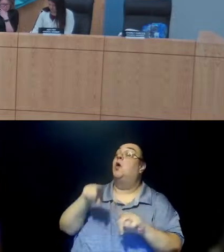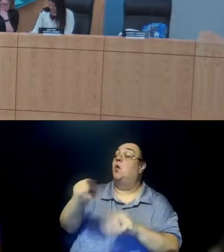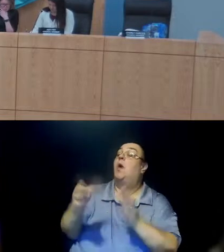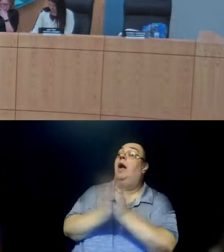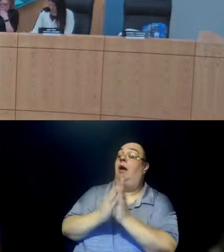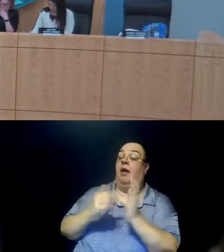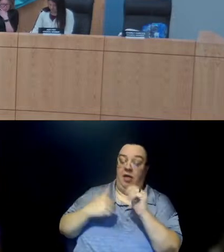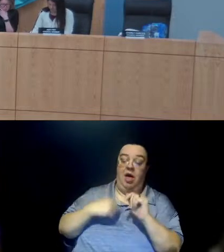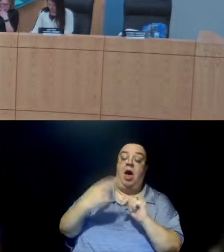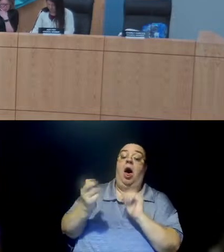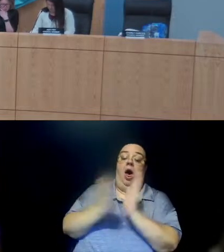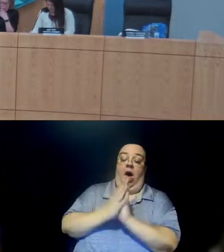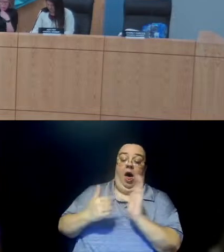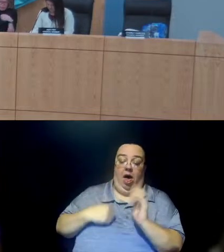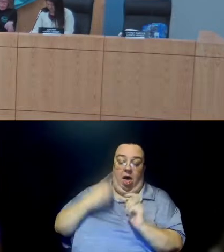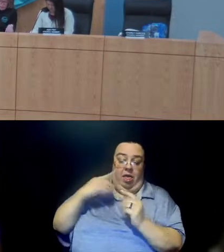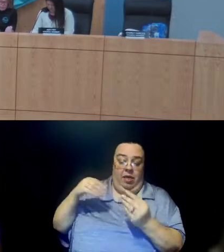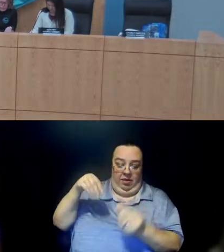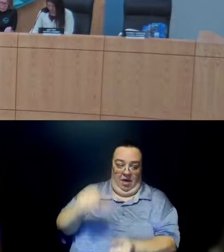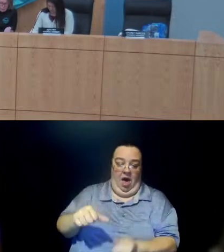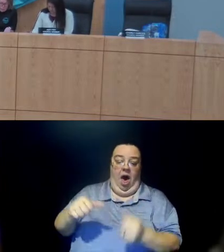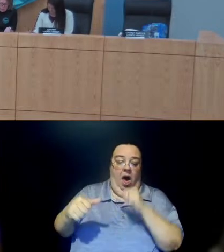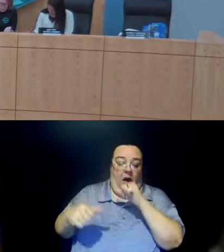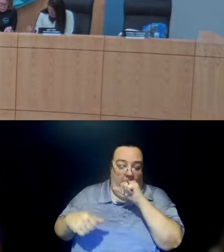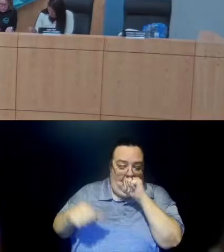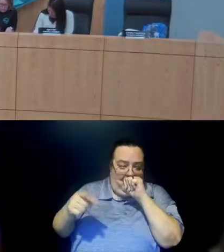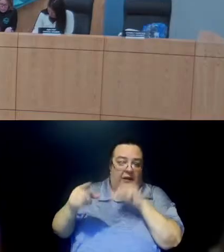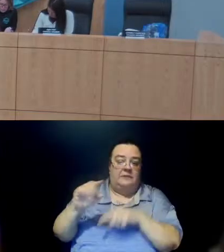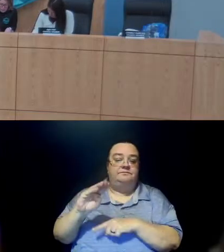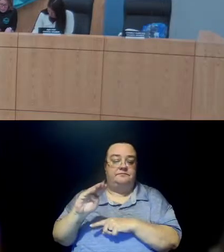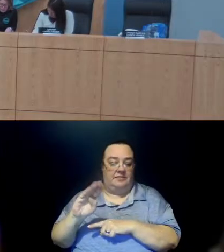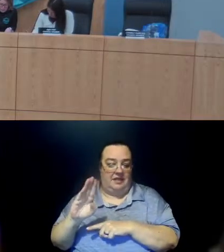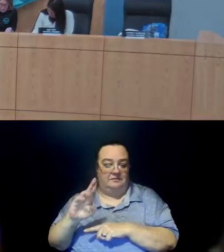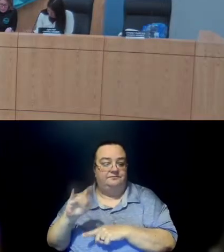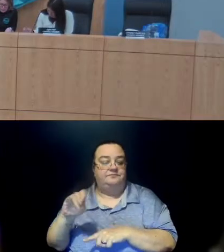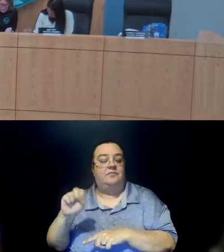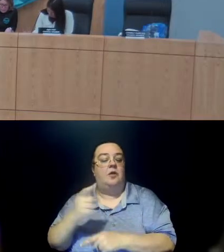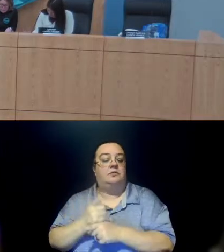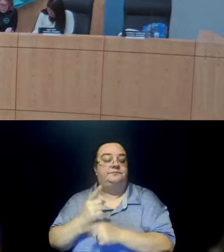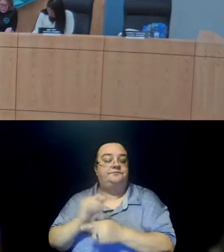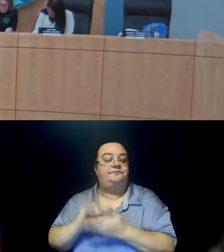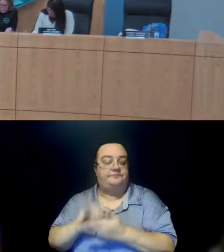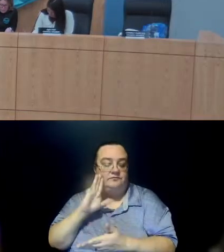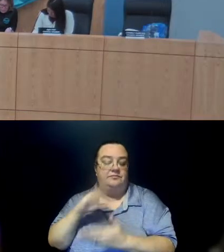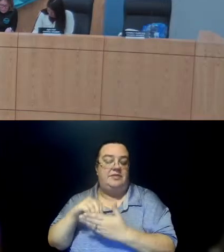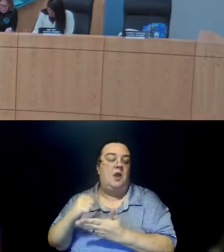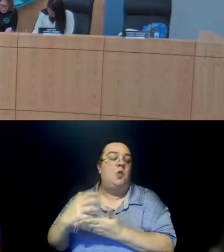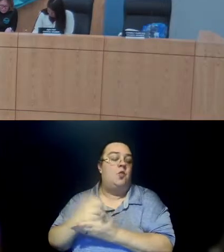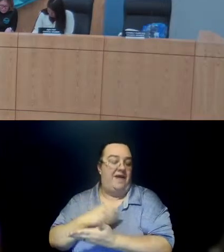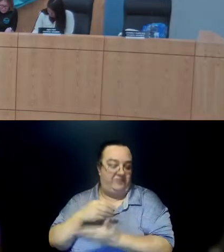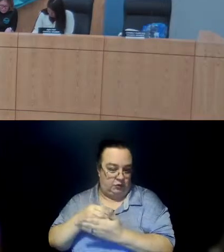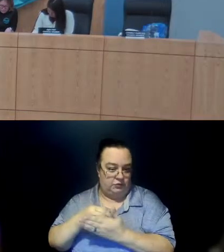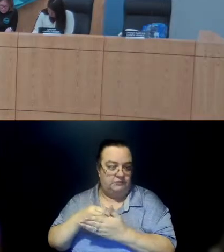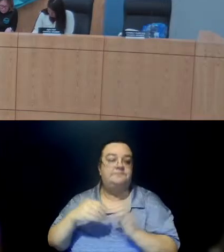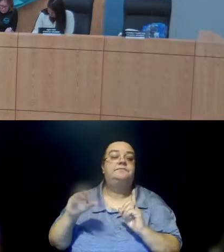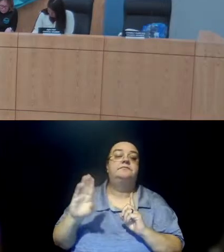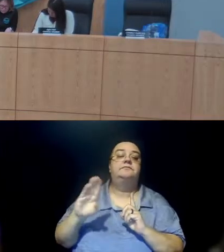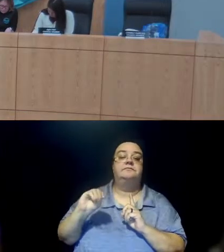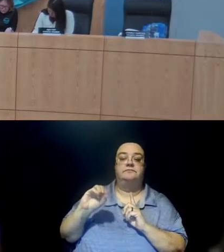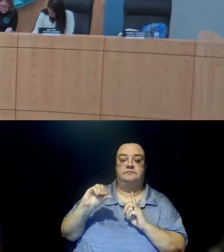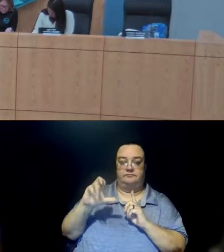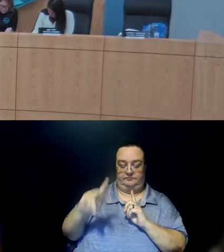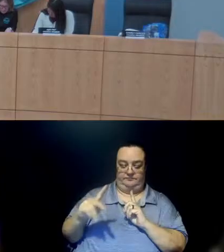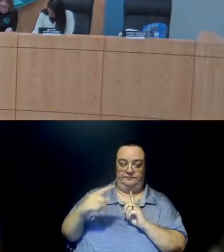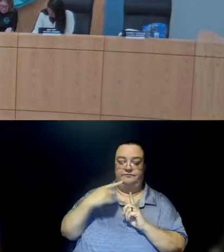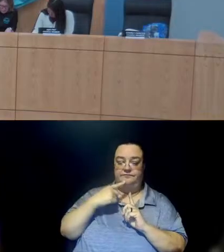me for, he asked me for the expenditure. Okay, So right, if you, that would be in the revenue. yes, and so I was